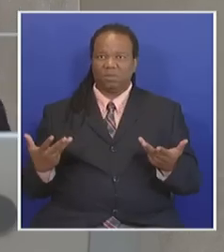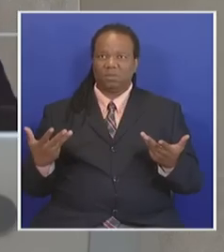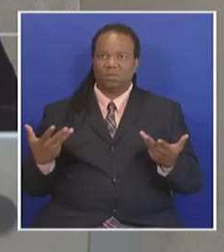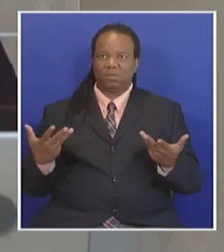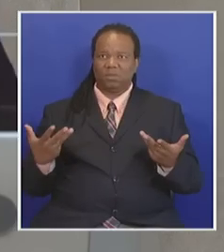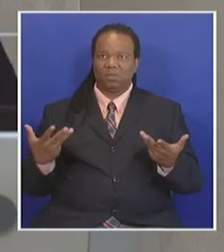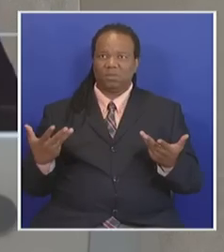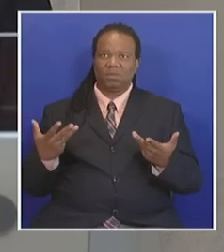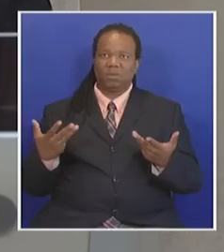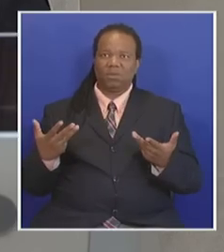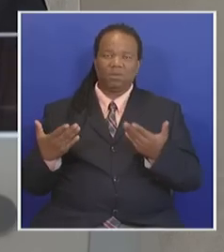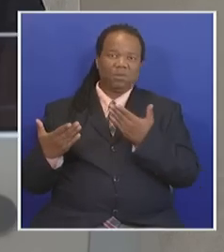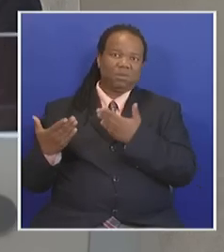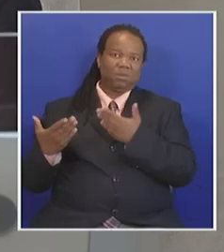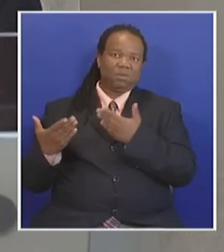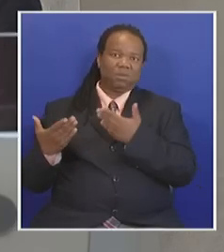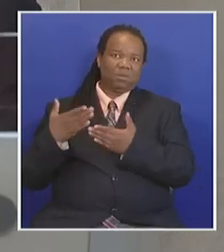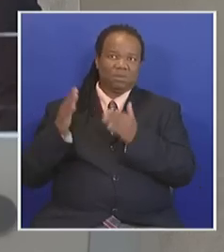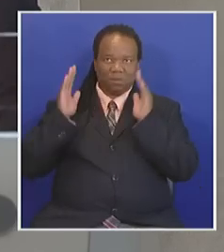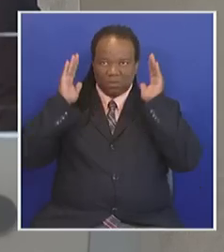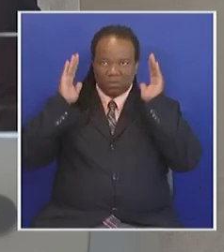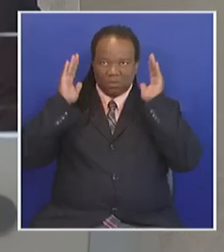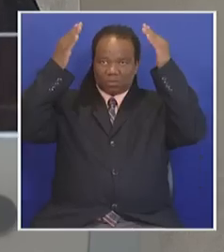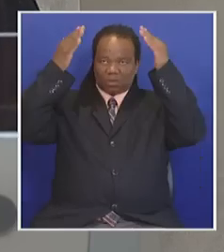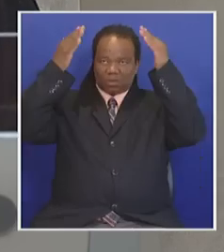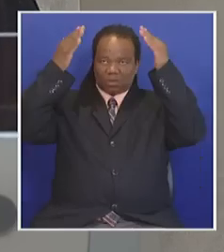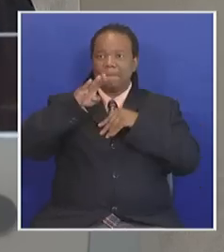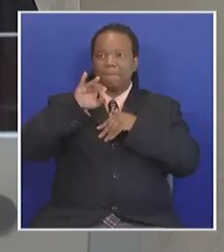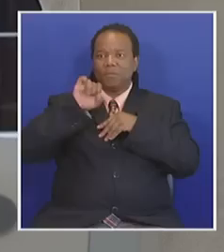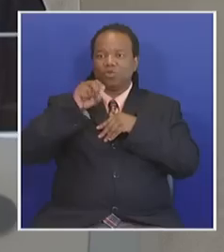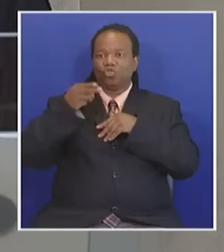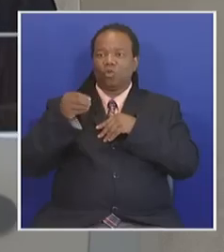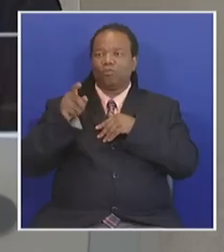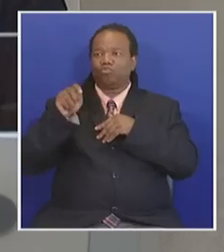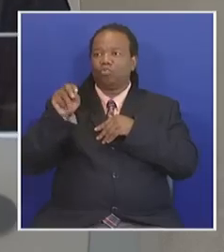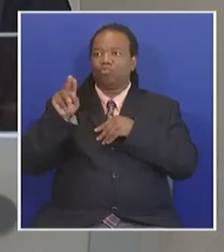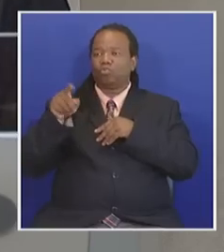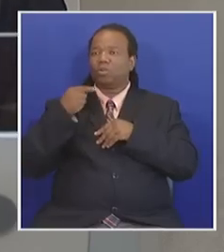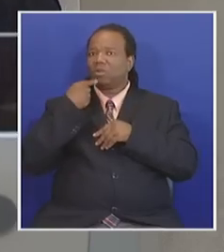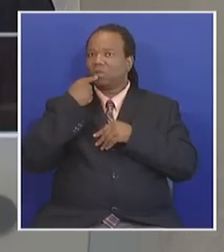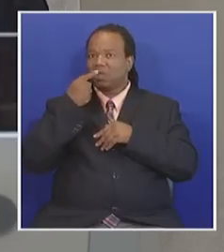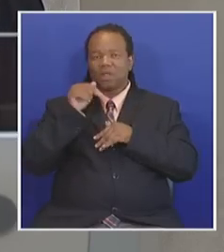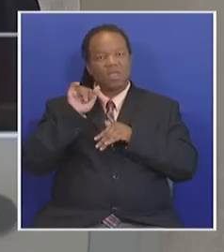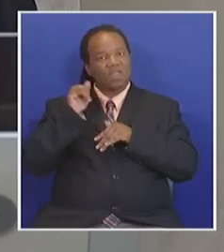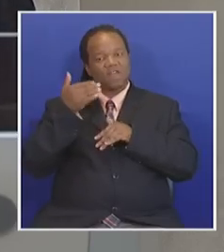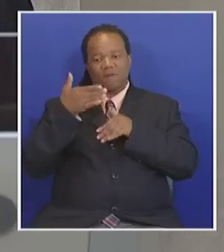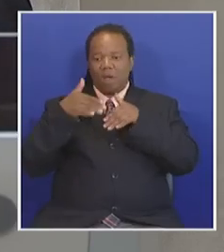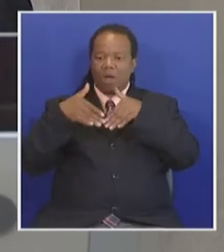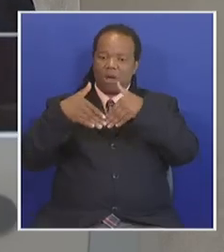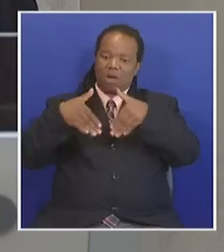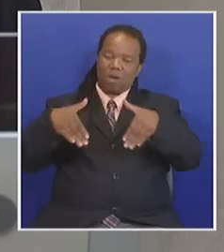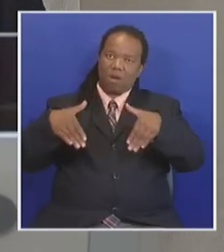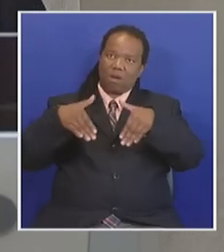Former Archbishop Desmond Tutu illustrated it perfectly when he said, "If you are neutral in situations of